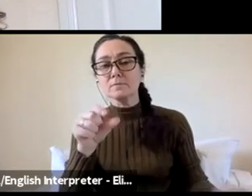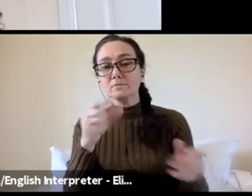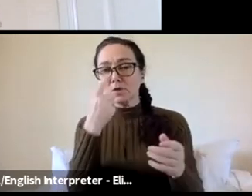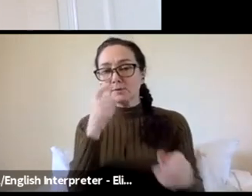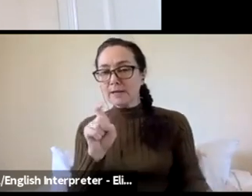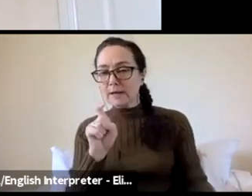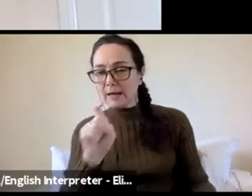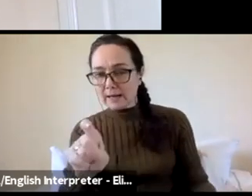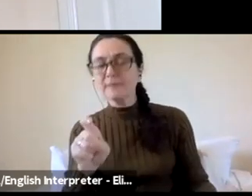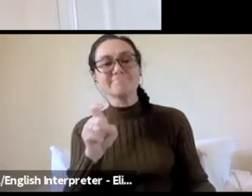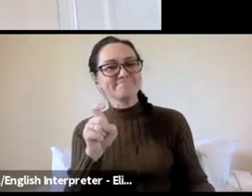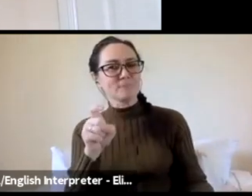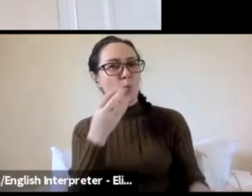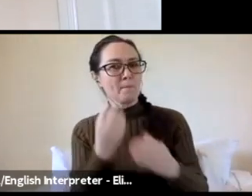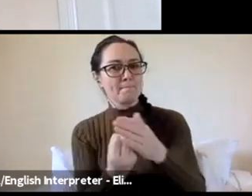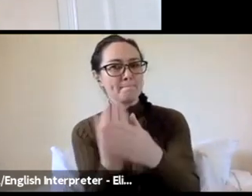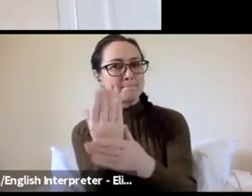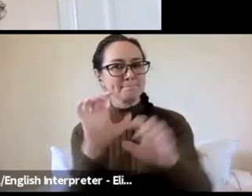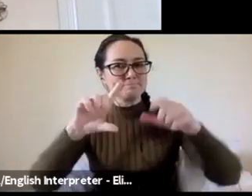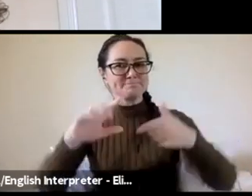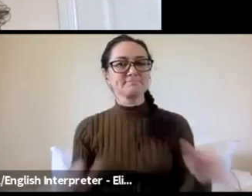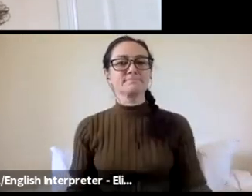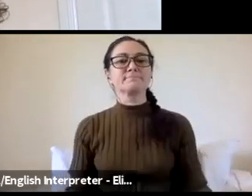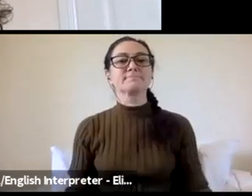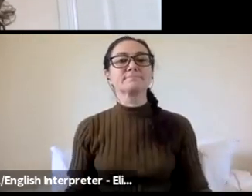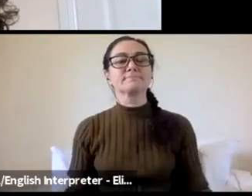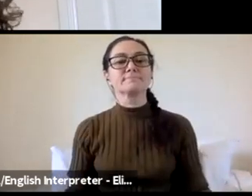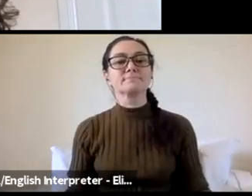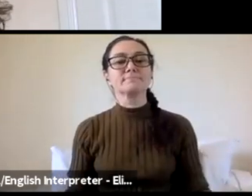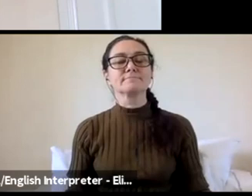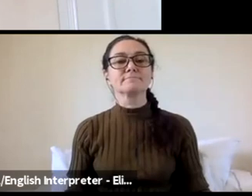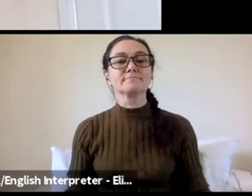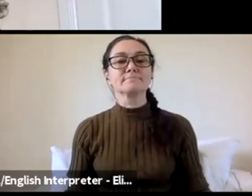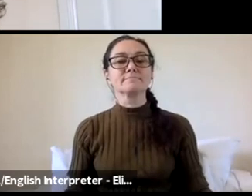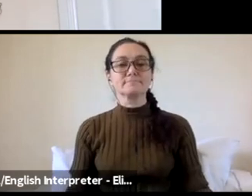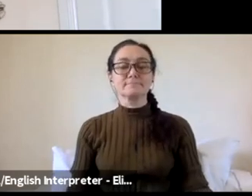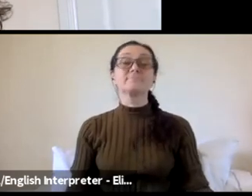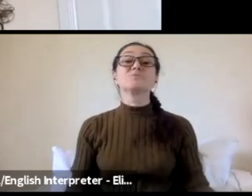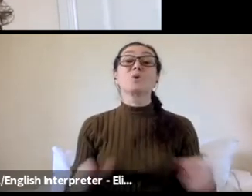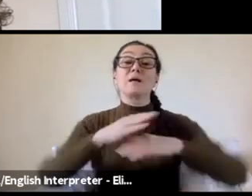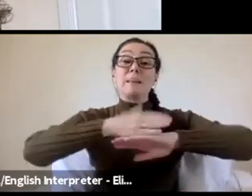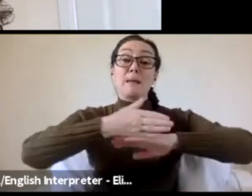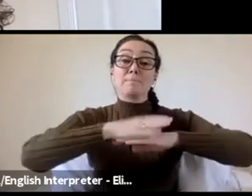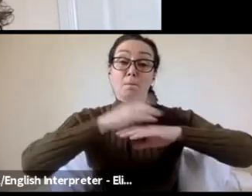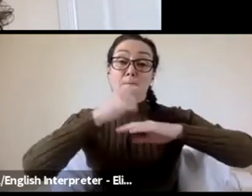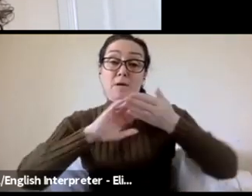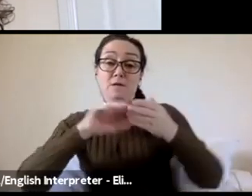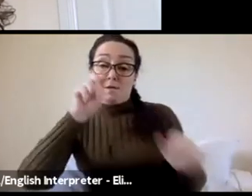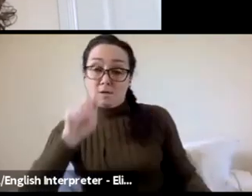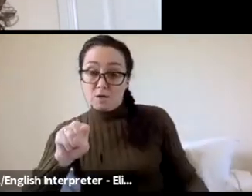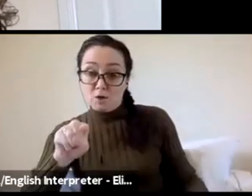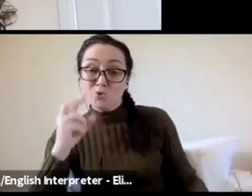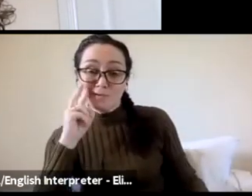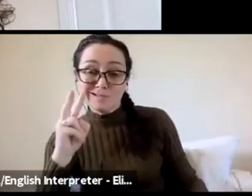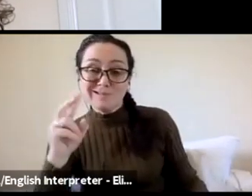you can use that. So if you are joining us on a laptop, you can look at your Zoom menu along the bottom, and you should be able to click on